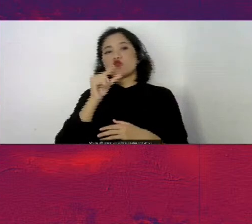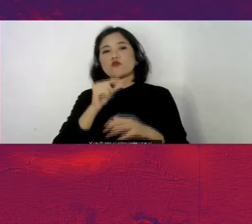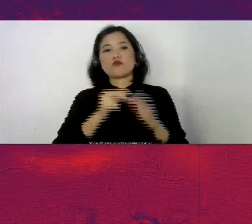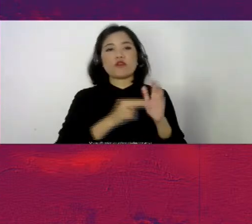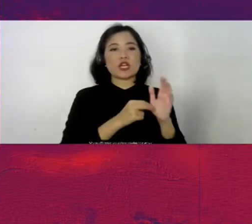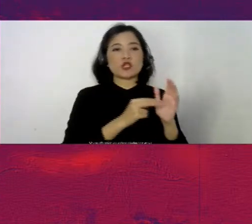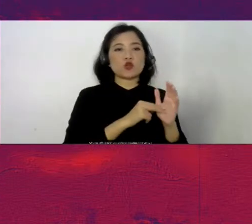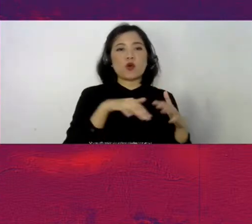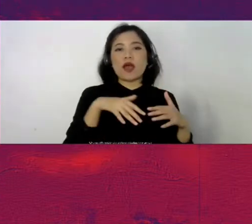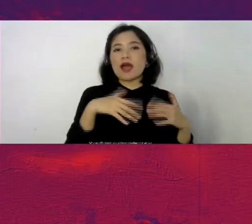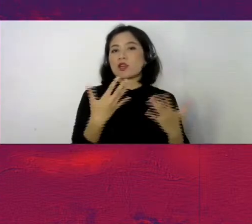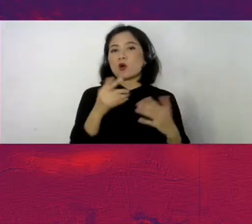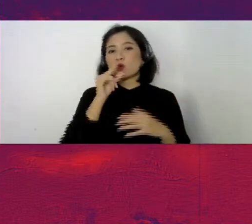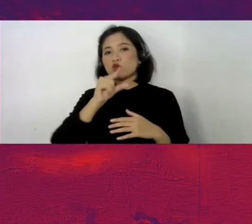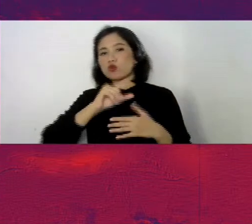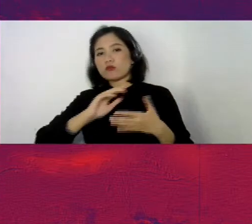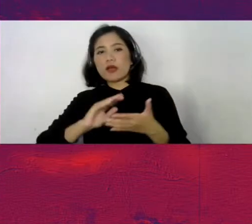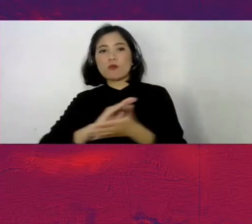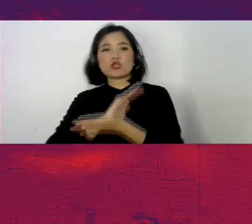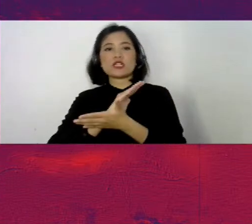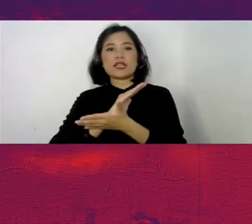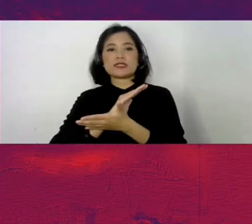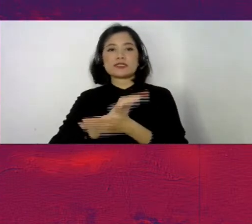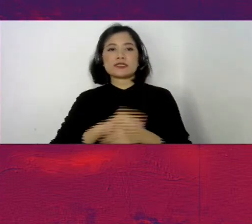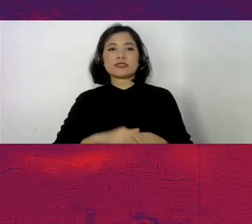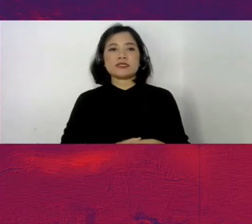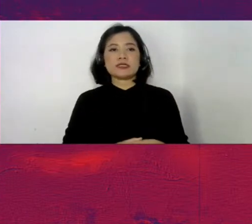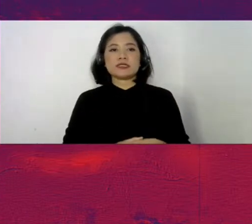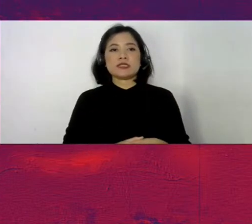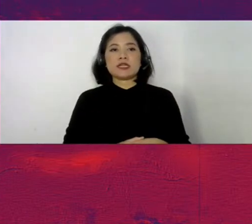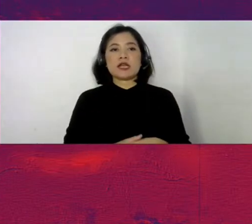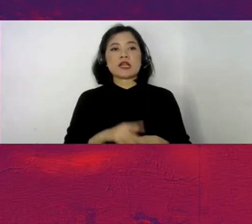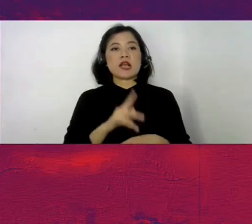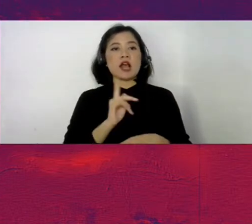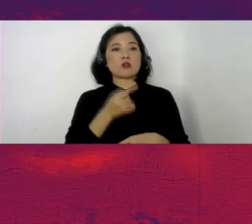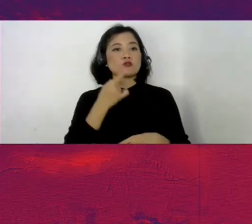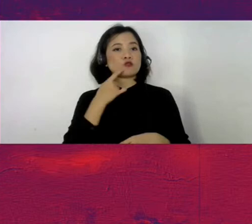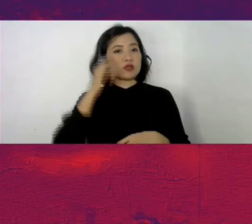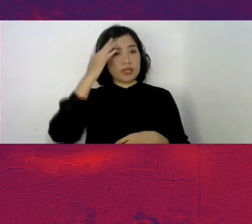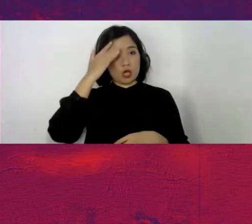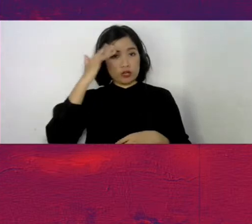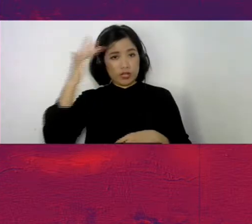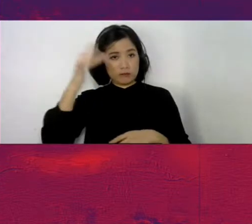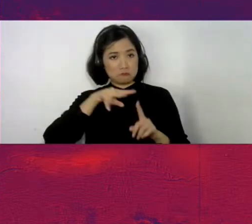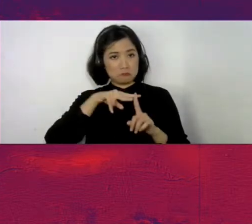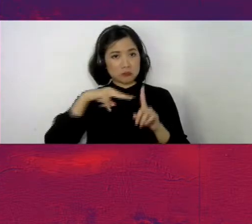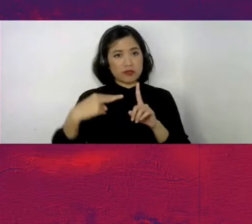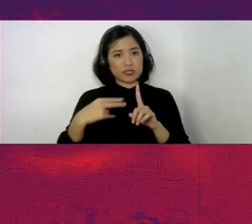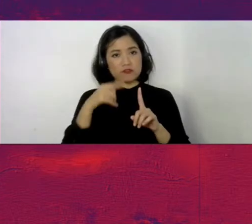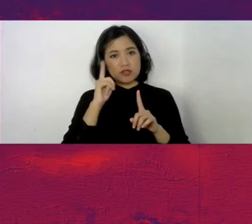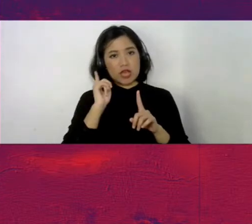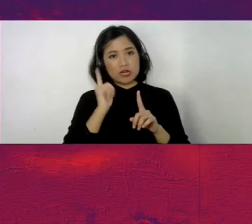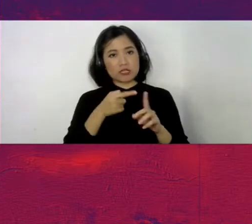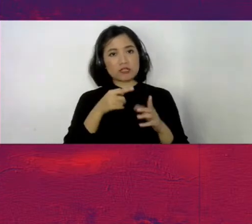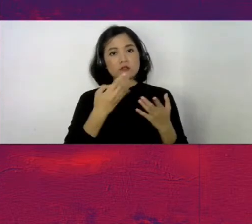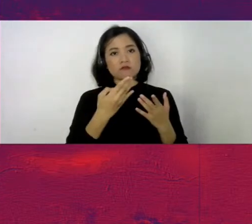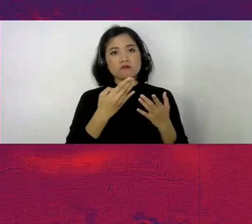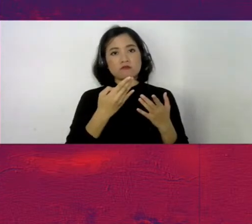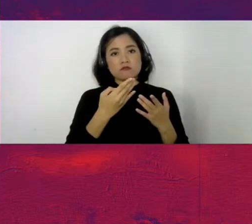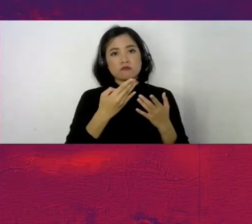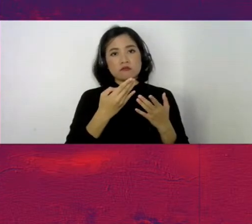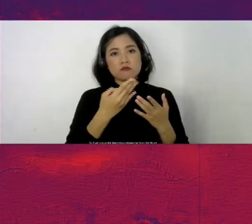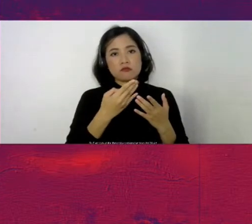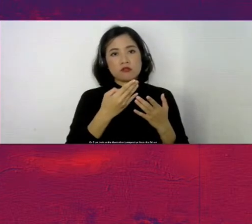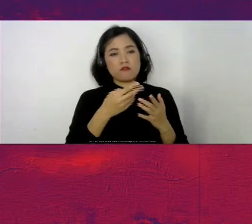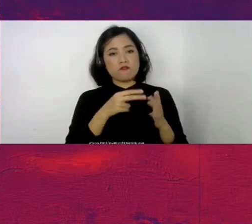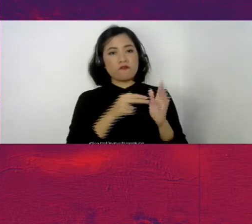Yeah. So if we look at the theoretical perspective from the value relevance, then it focuses on the economic